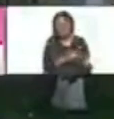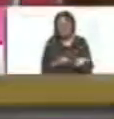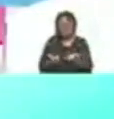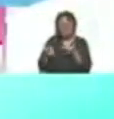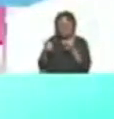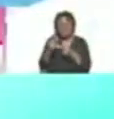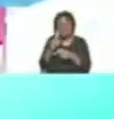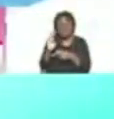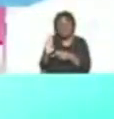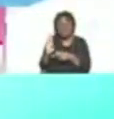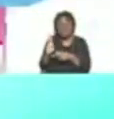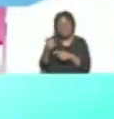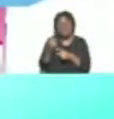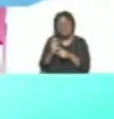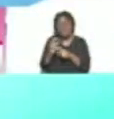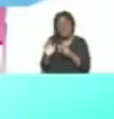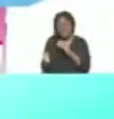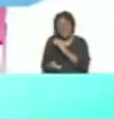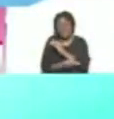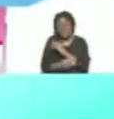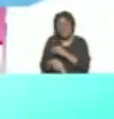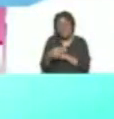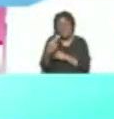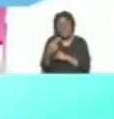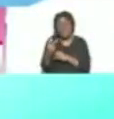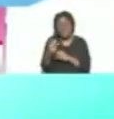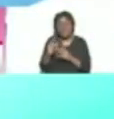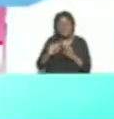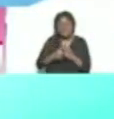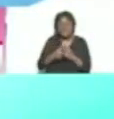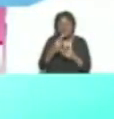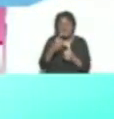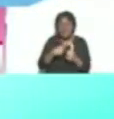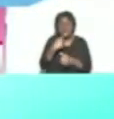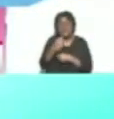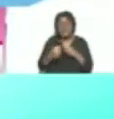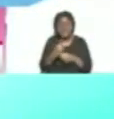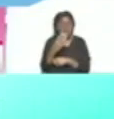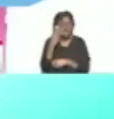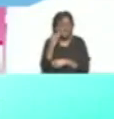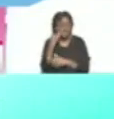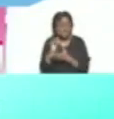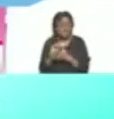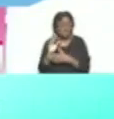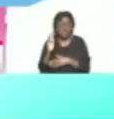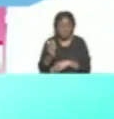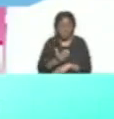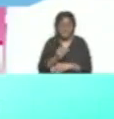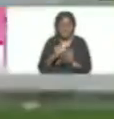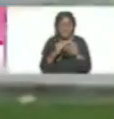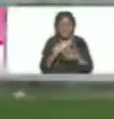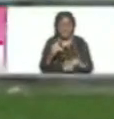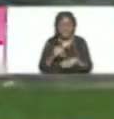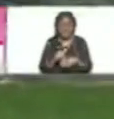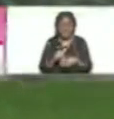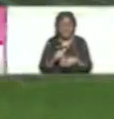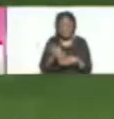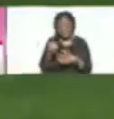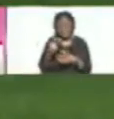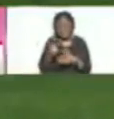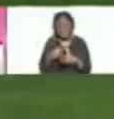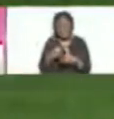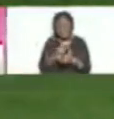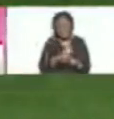come back and see that we launched a first-year experience, that we were welcoming students at orientation, that we were welcoming their